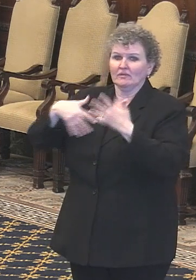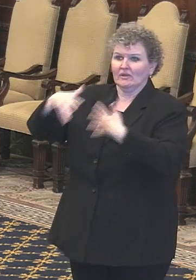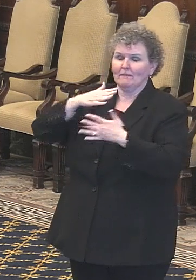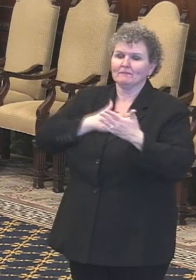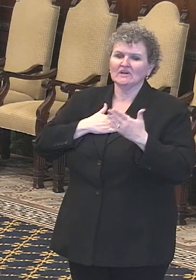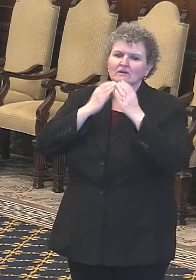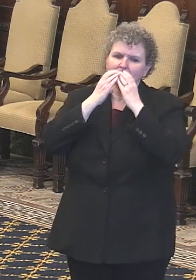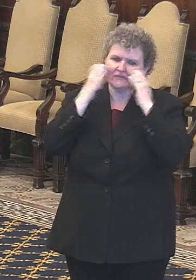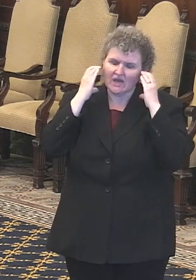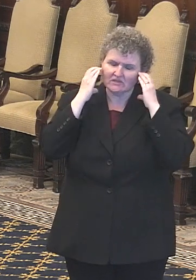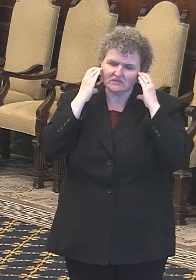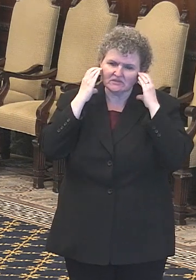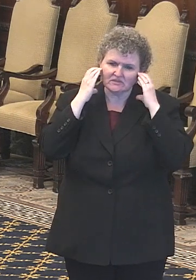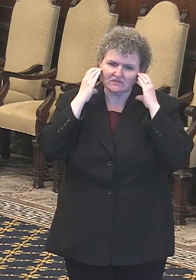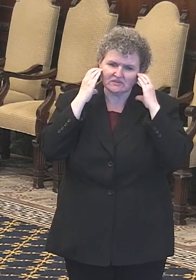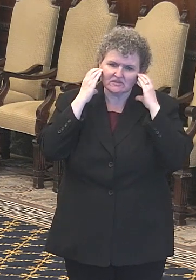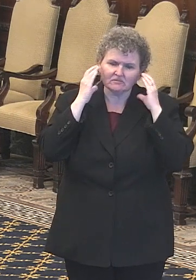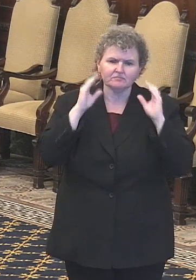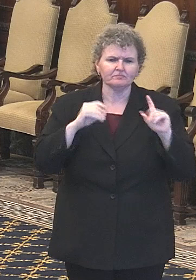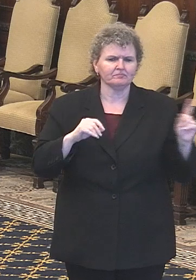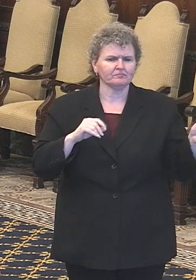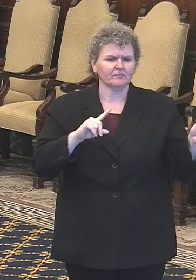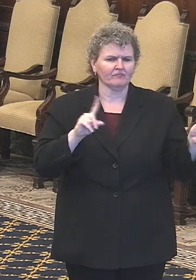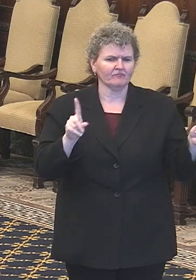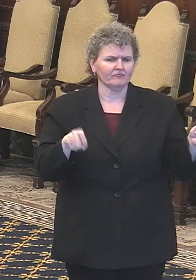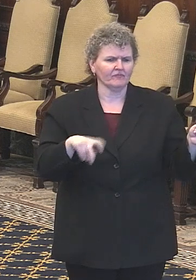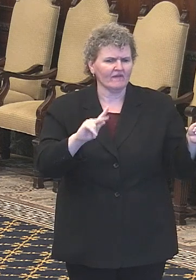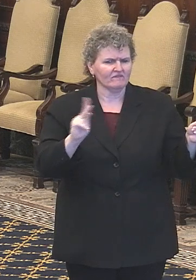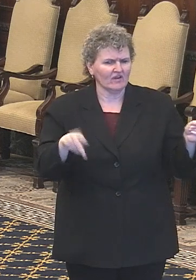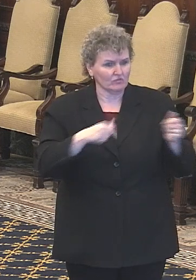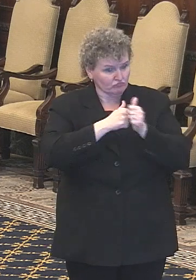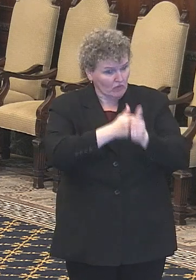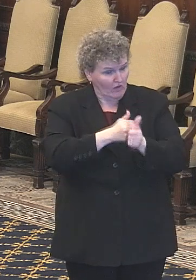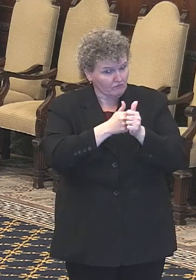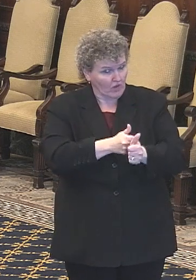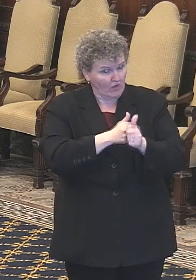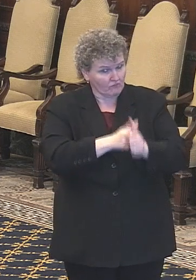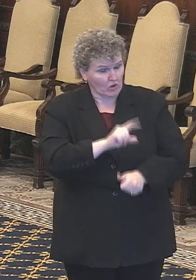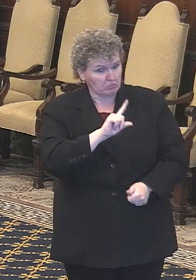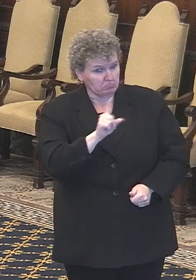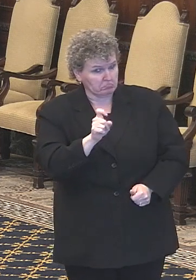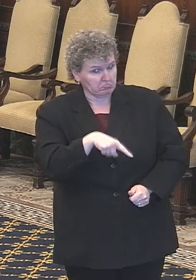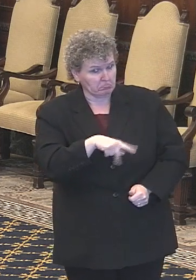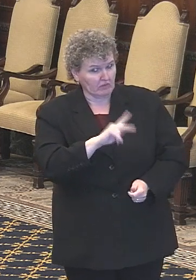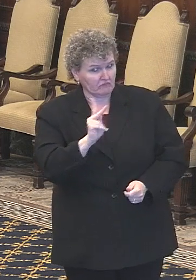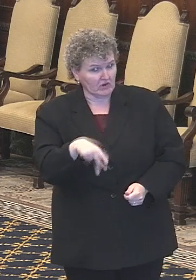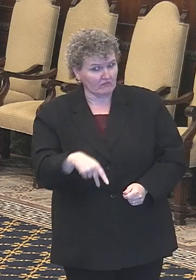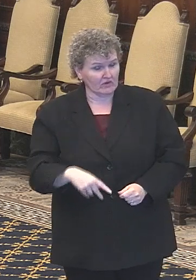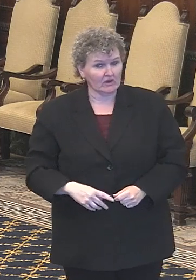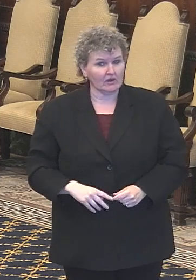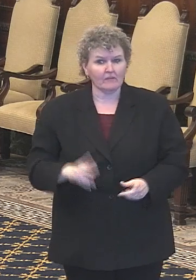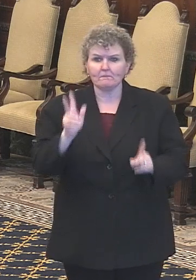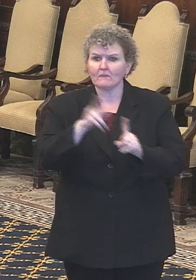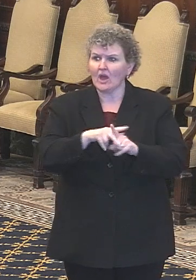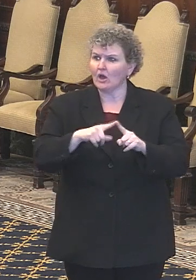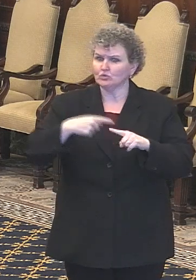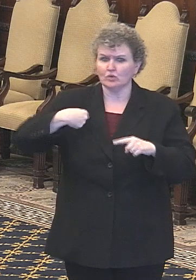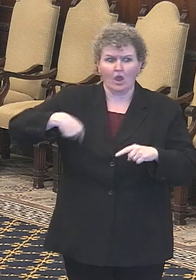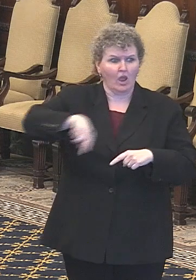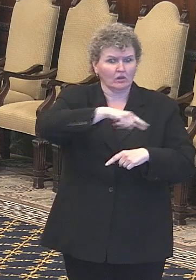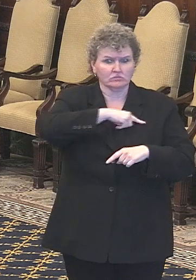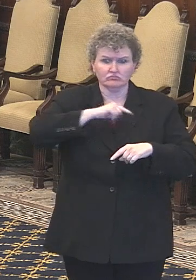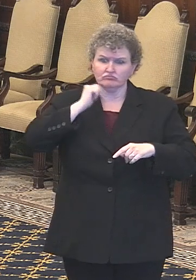of room at that facility, so I'm not concerned. But if that changes, we'll certainly readjust and reallocate appropriately.